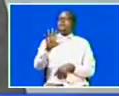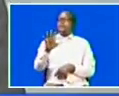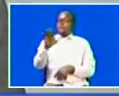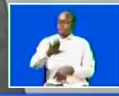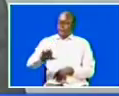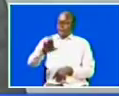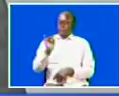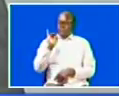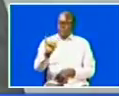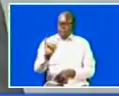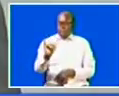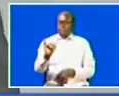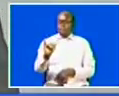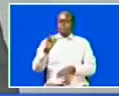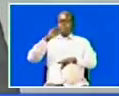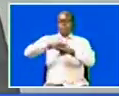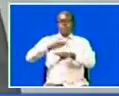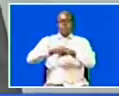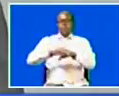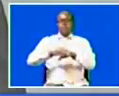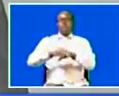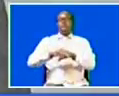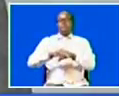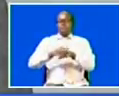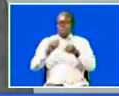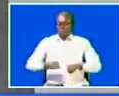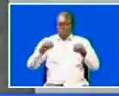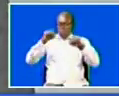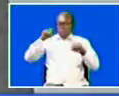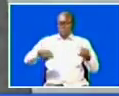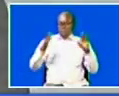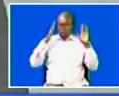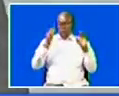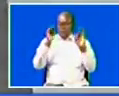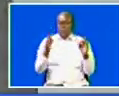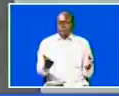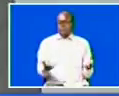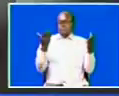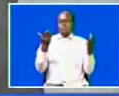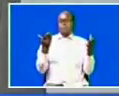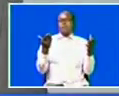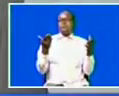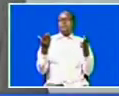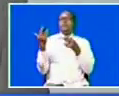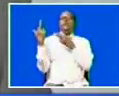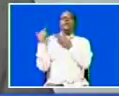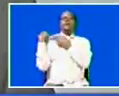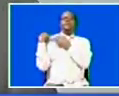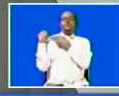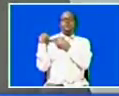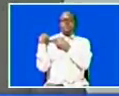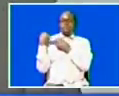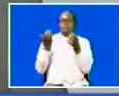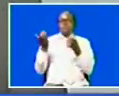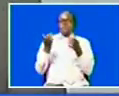that a good employer would focus on if they're trying to promote responsible business conduct would be the workplace